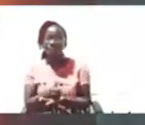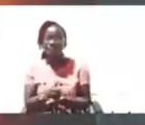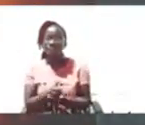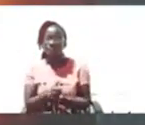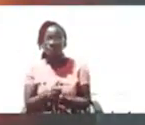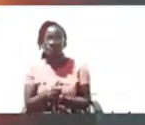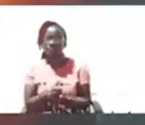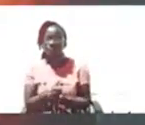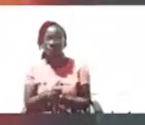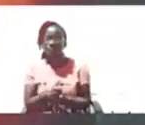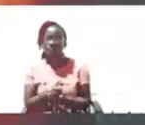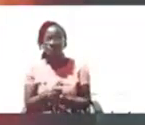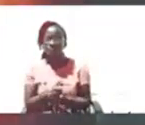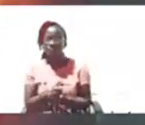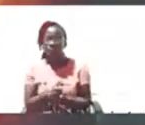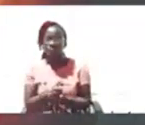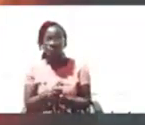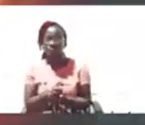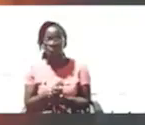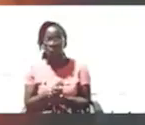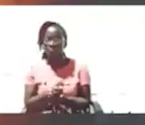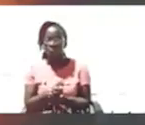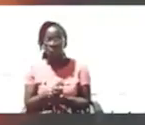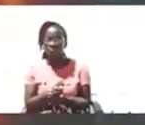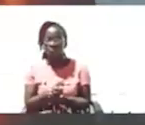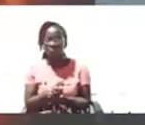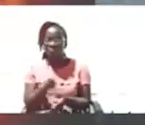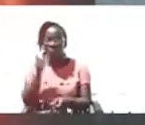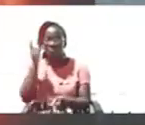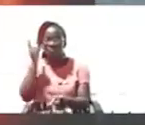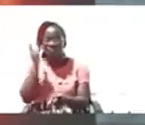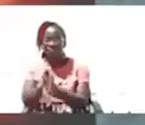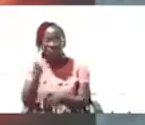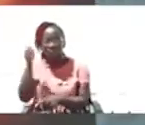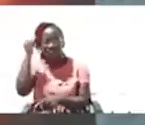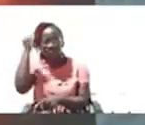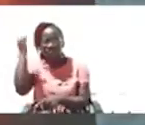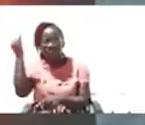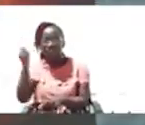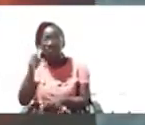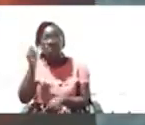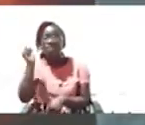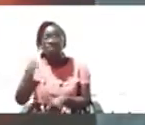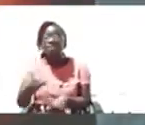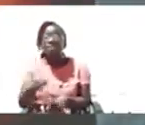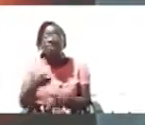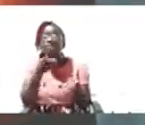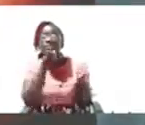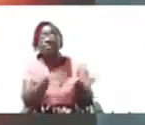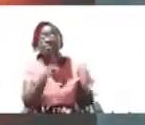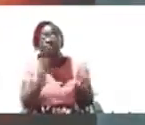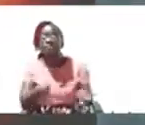Nanka owufuo die ukasa wonti o. A dead man doesn't hear you when you speak.